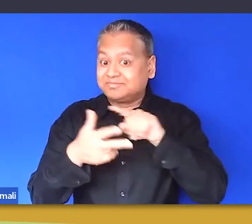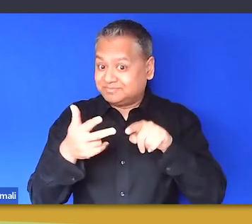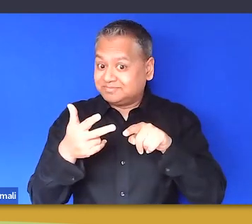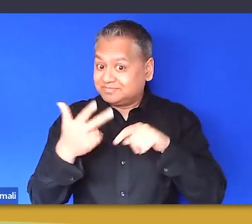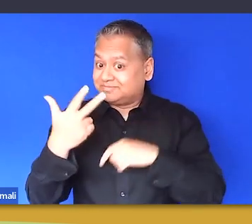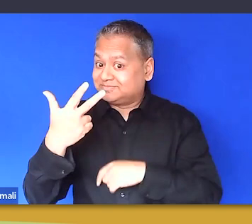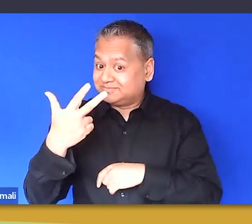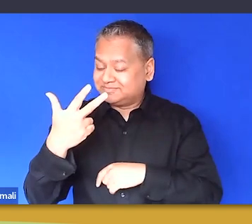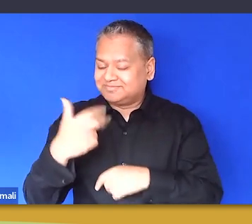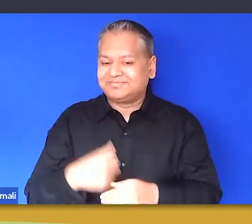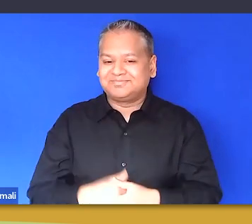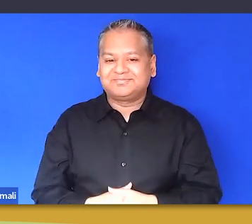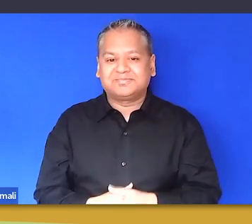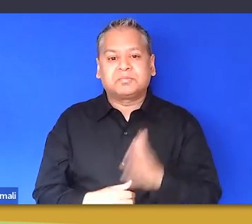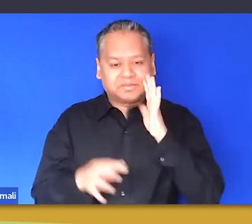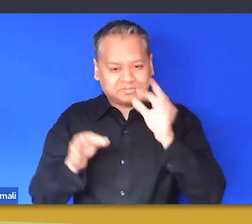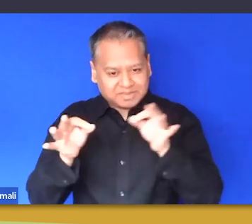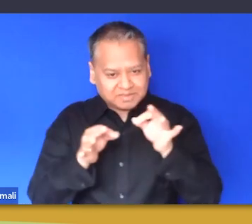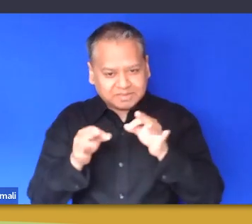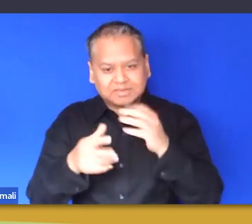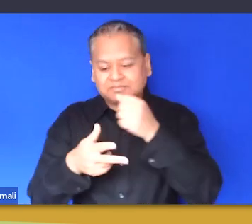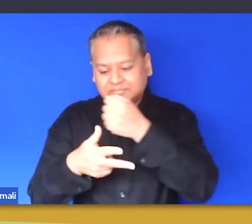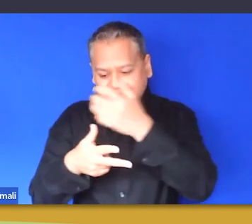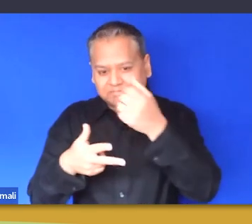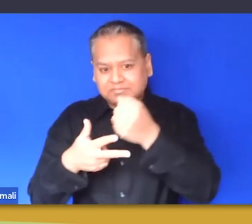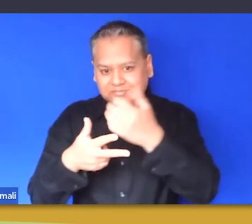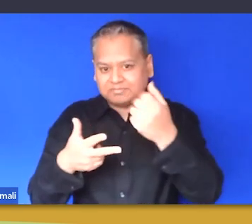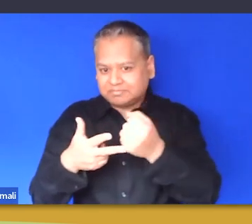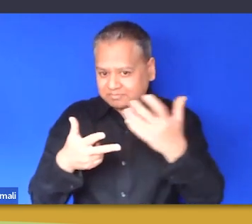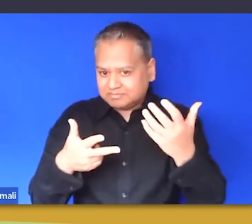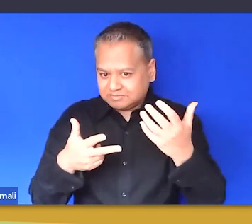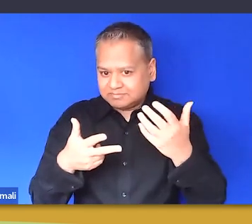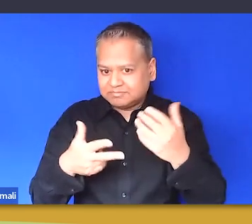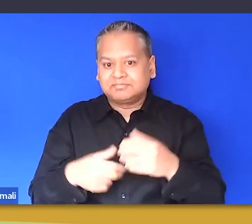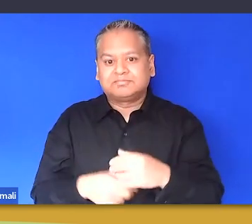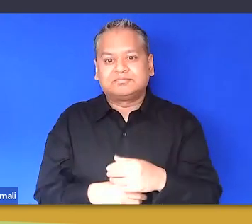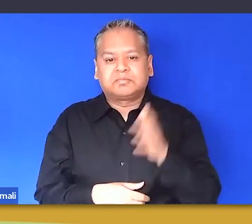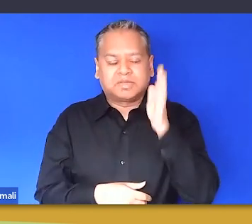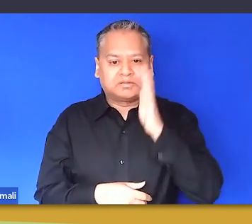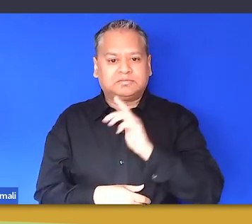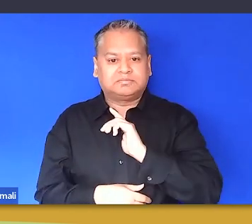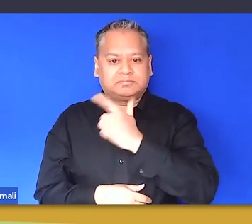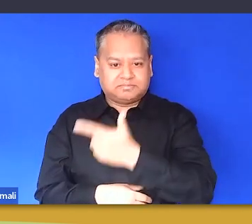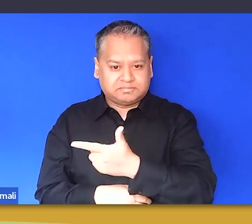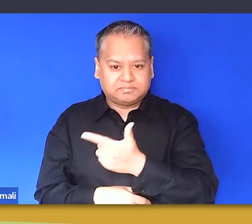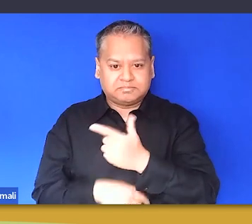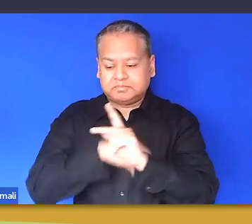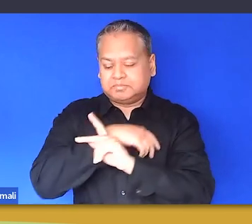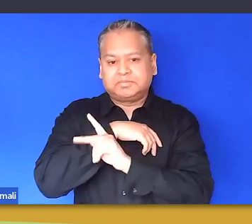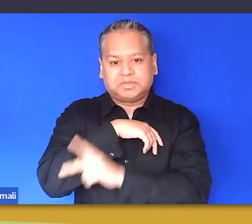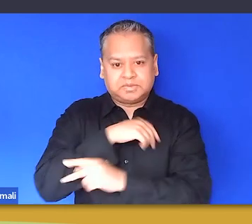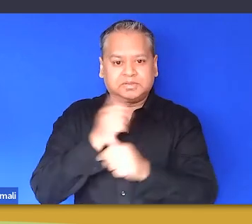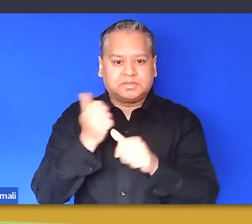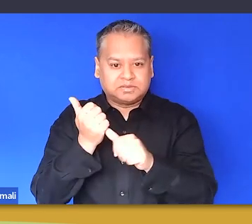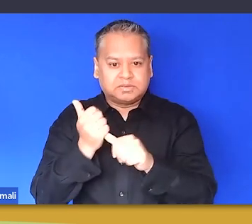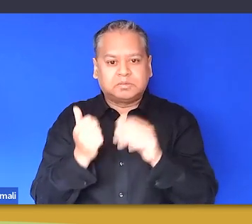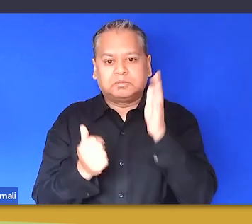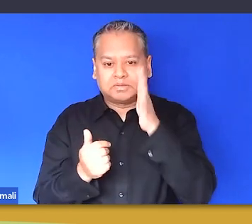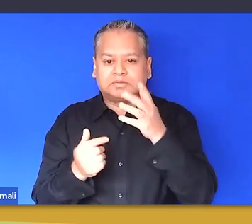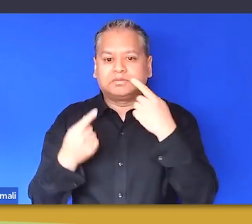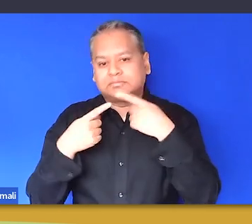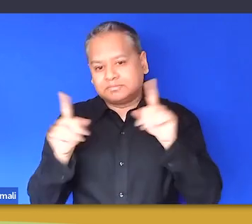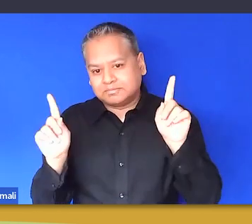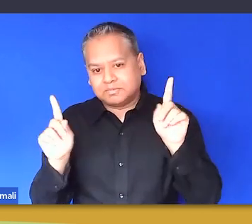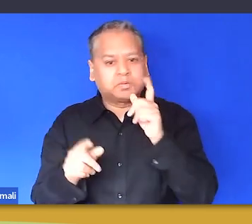then Parliamentary Secretary Singh will share our honorable mentions before announcing our award recipients. Our first award of the